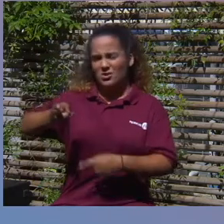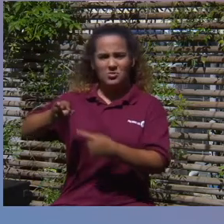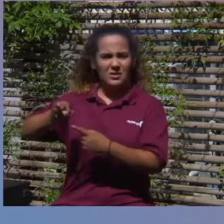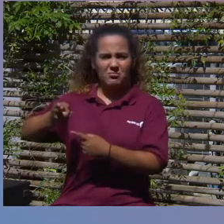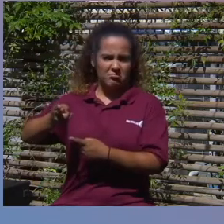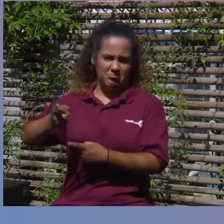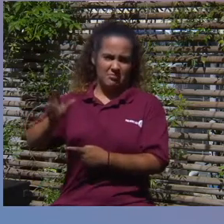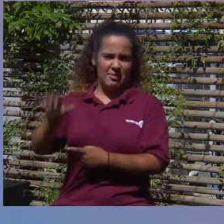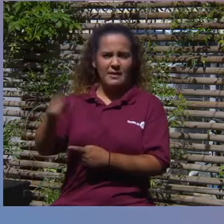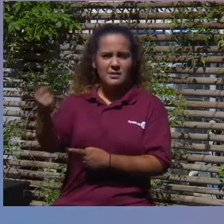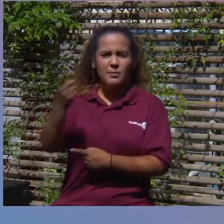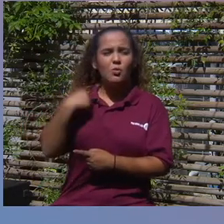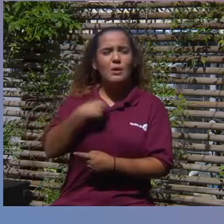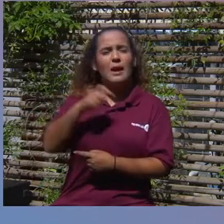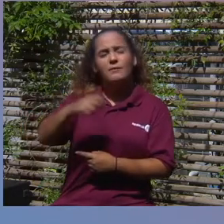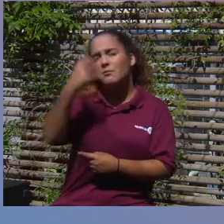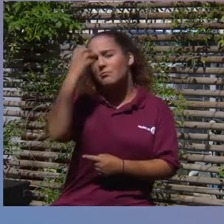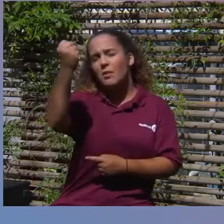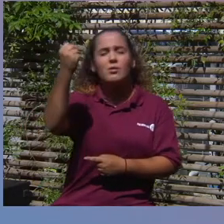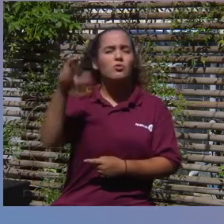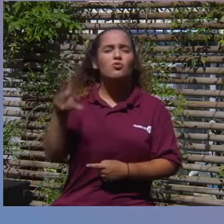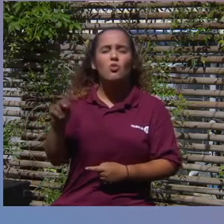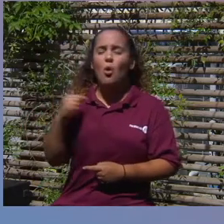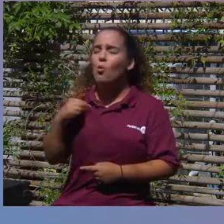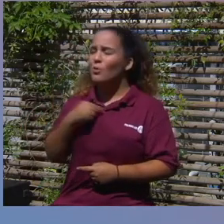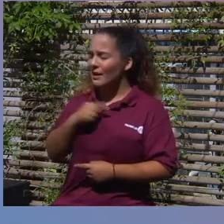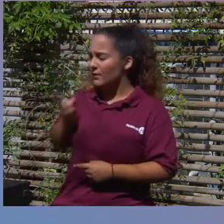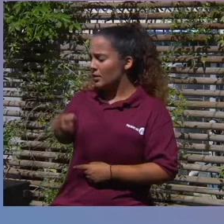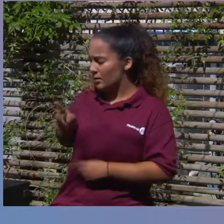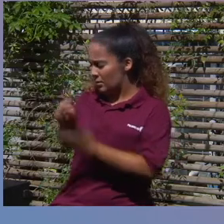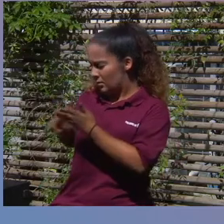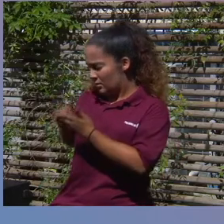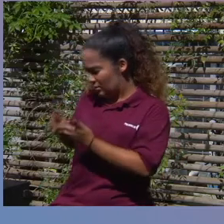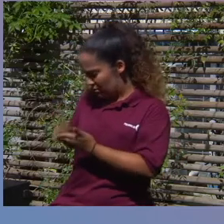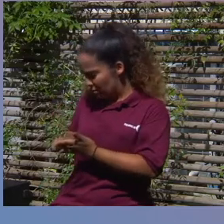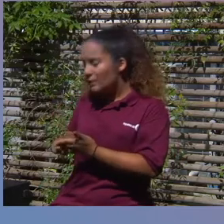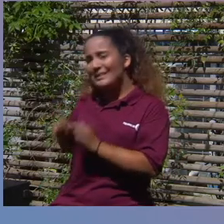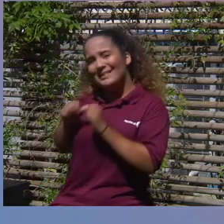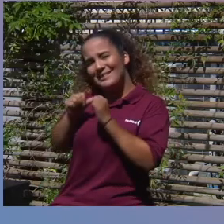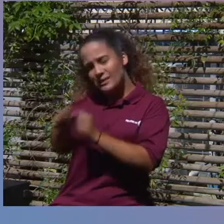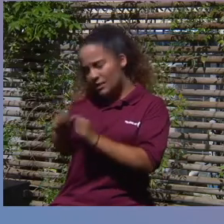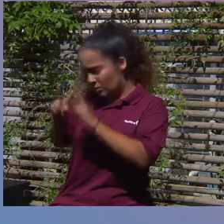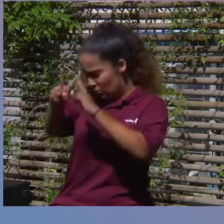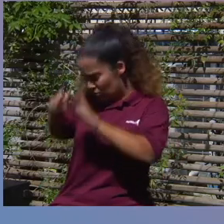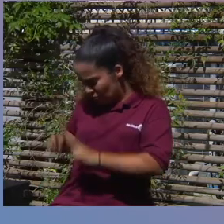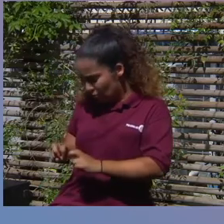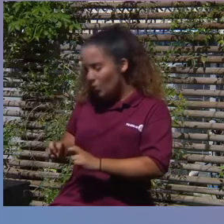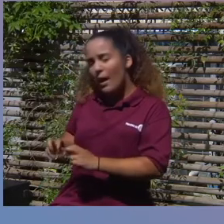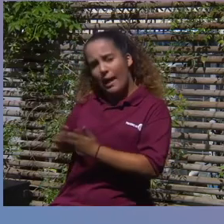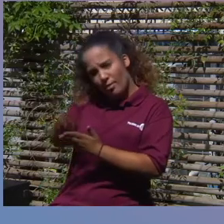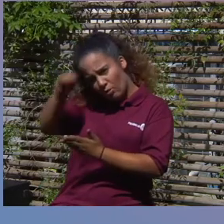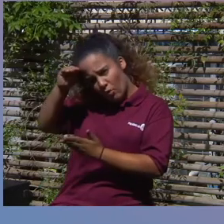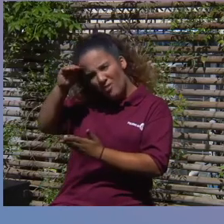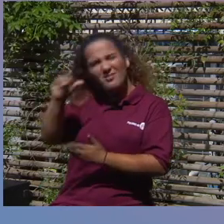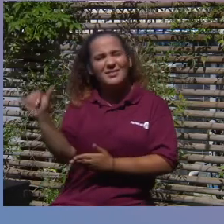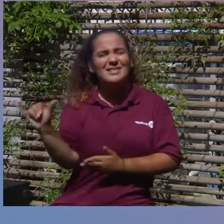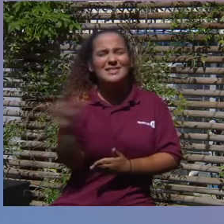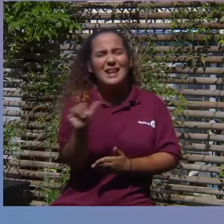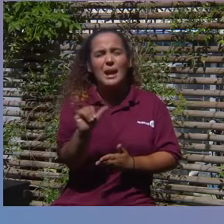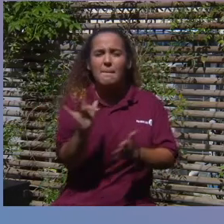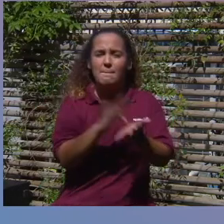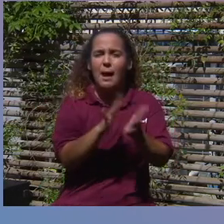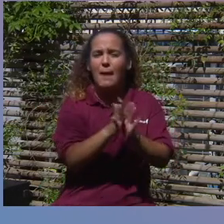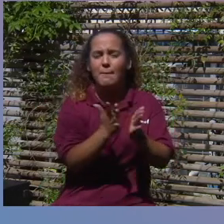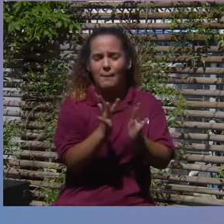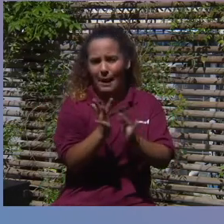something to be memorized. It's something to continue to excavate and learn, just like studying the Bible. The Bible